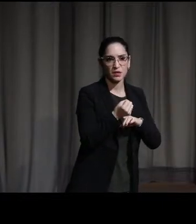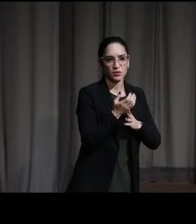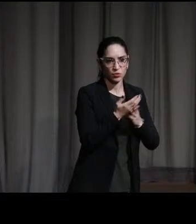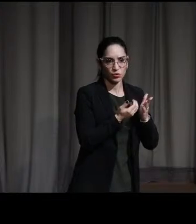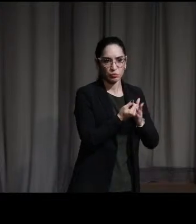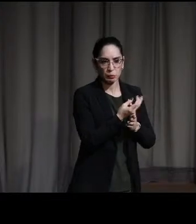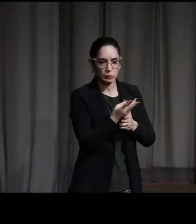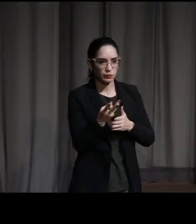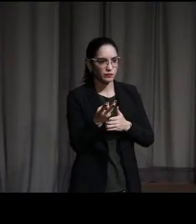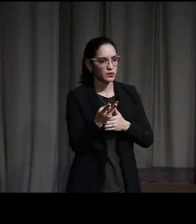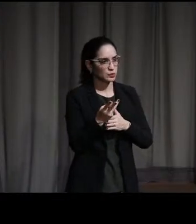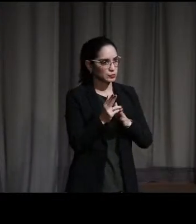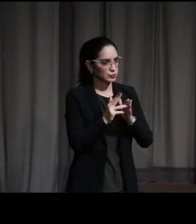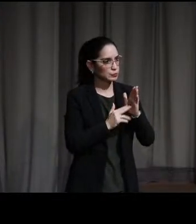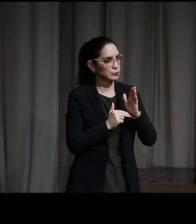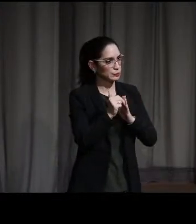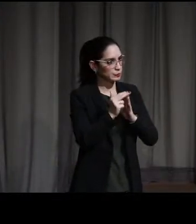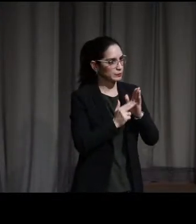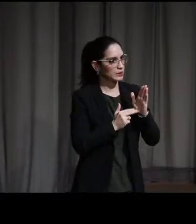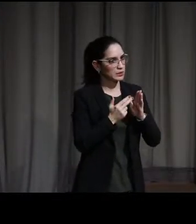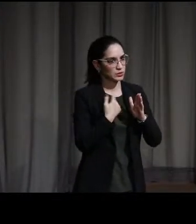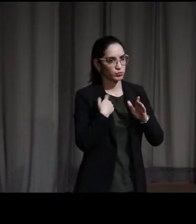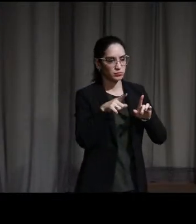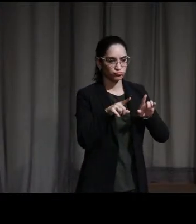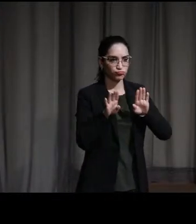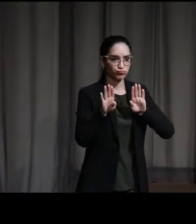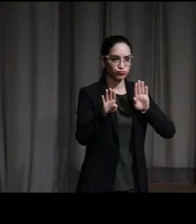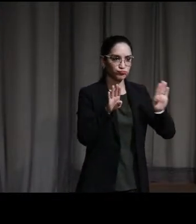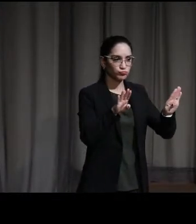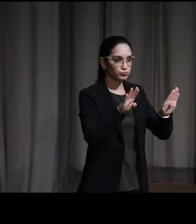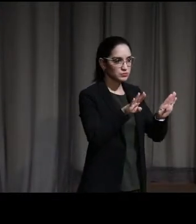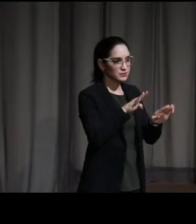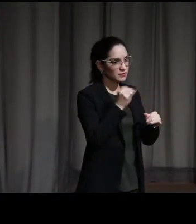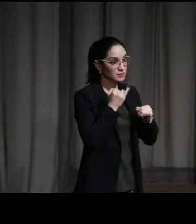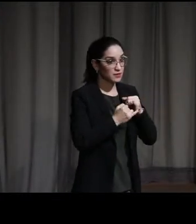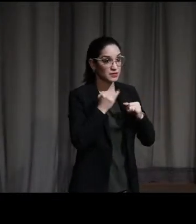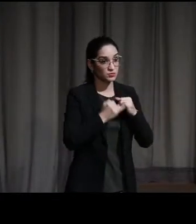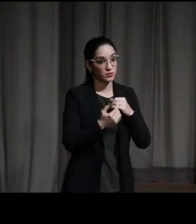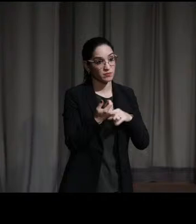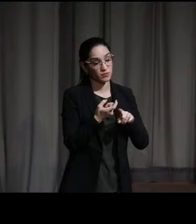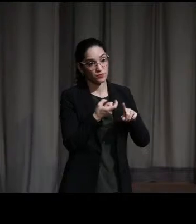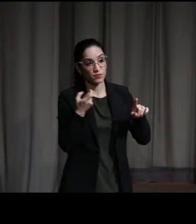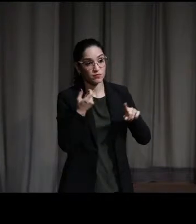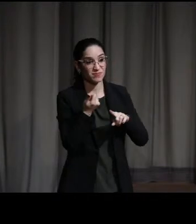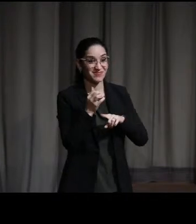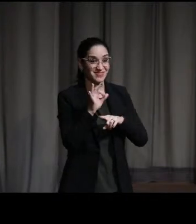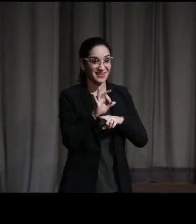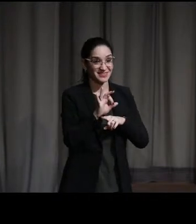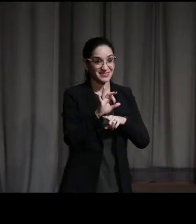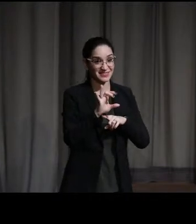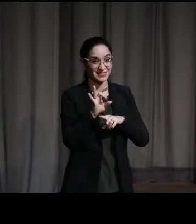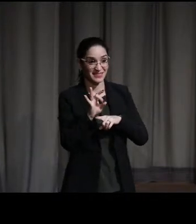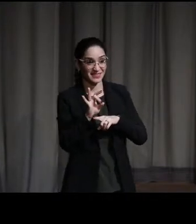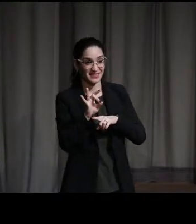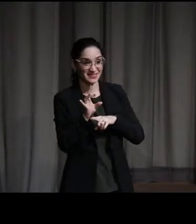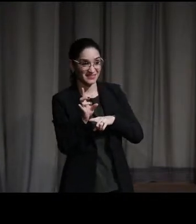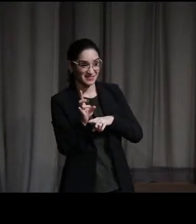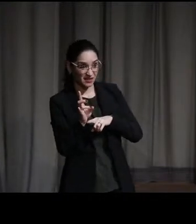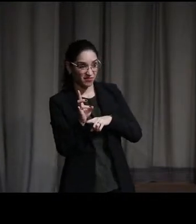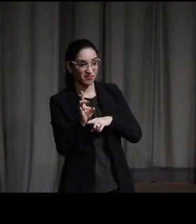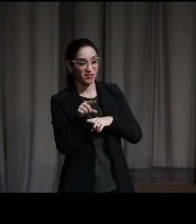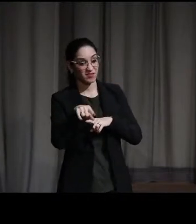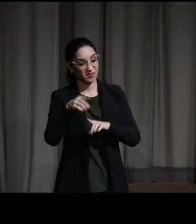the last paintings in our exhibition, the last one from 1987. So he painted right up to the end. He died